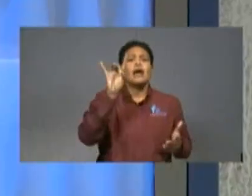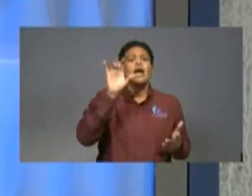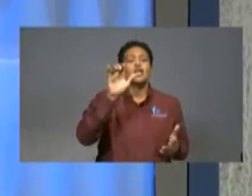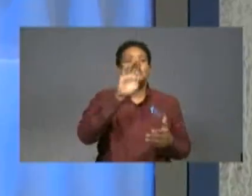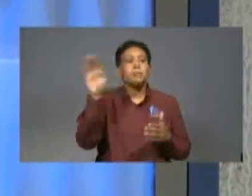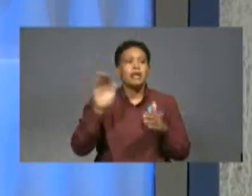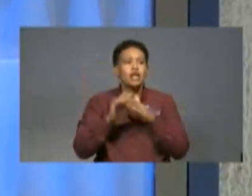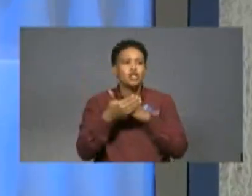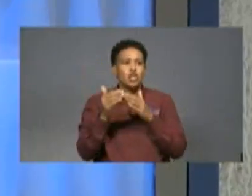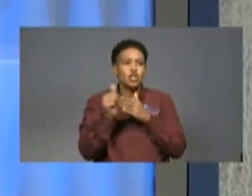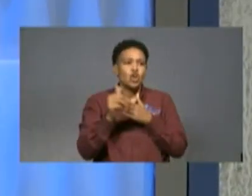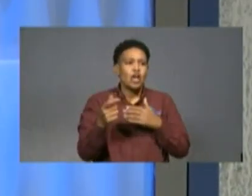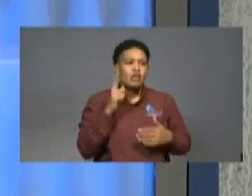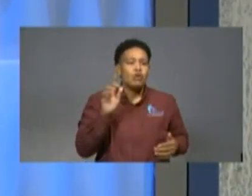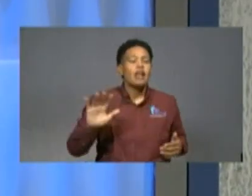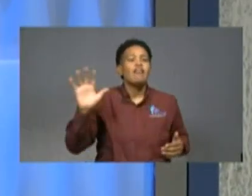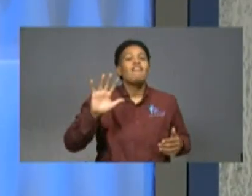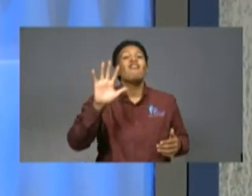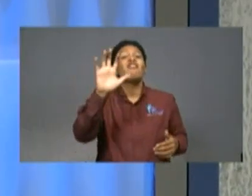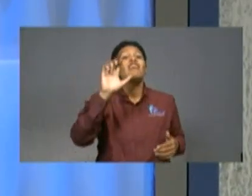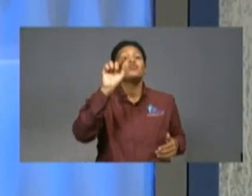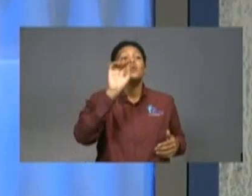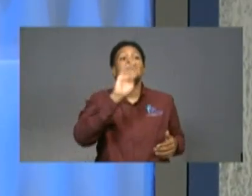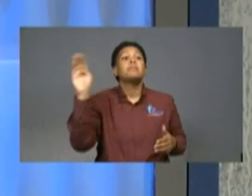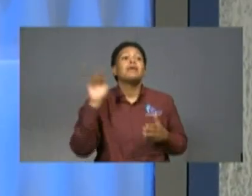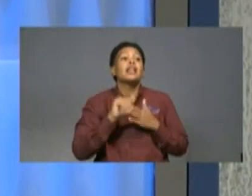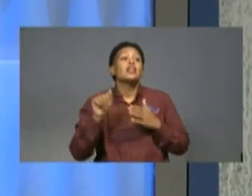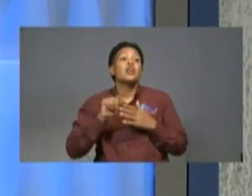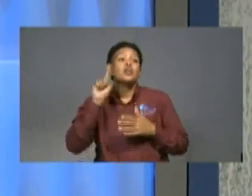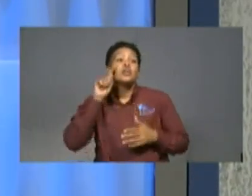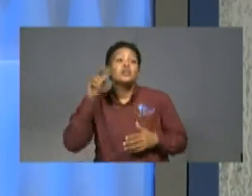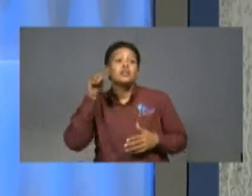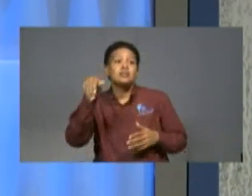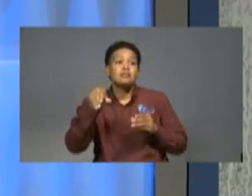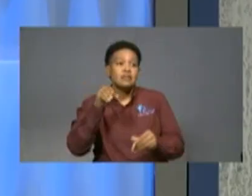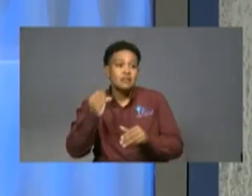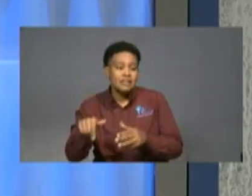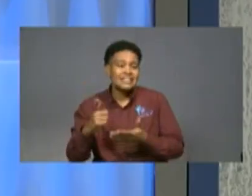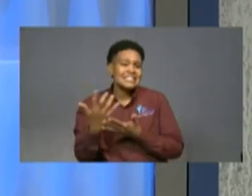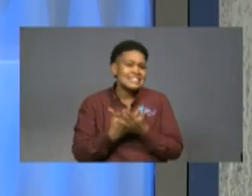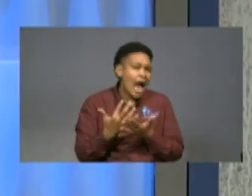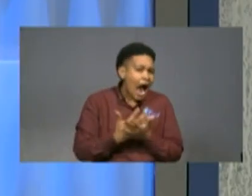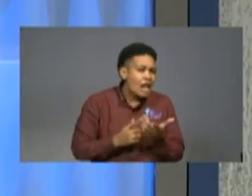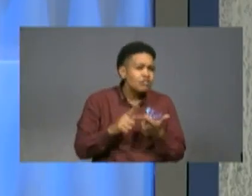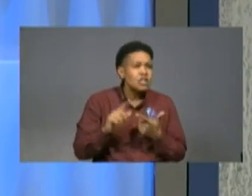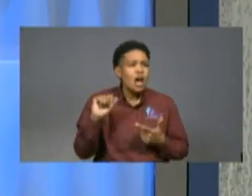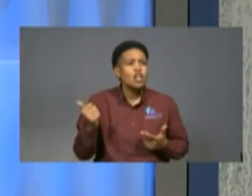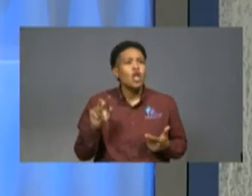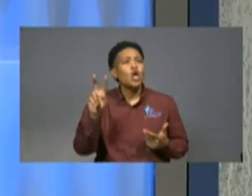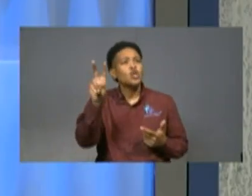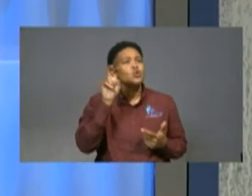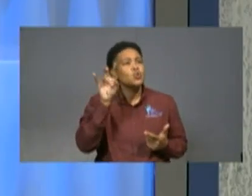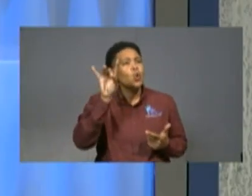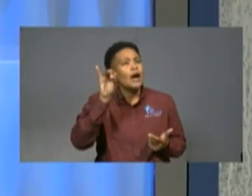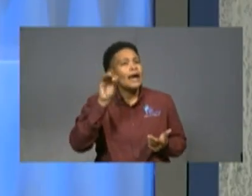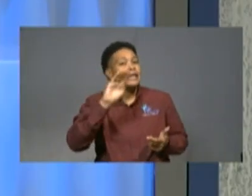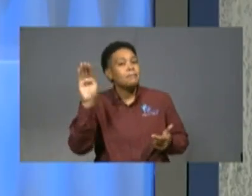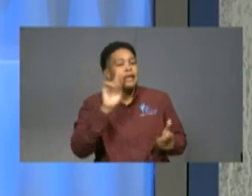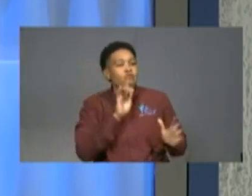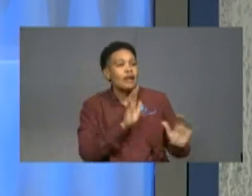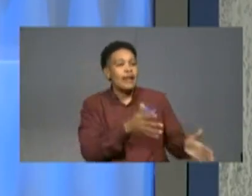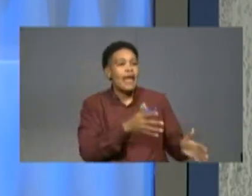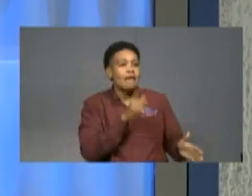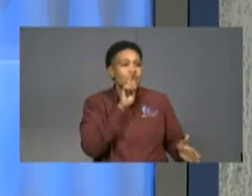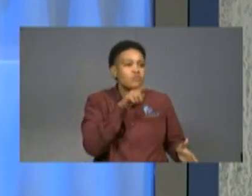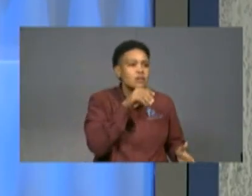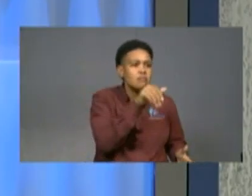dollars. There's about $520 billion towards fixed expenditure salaries and about another $280 billion which goes